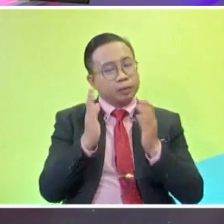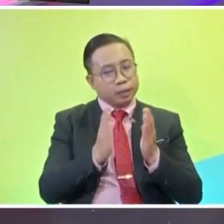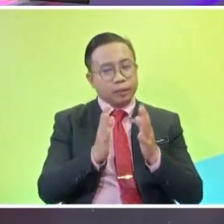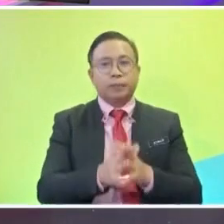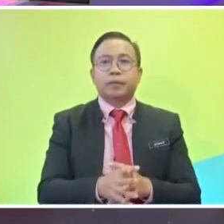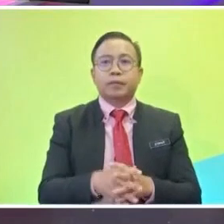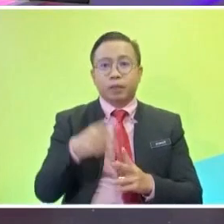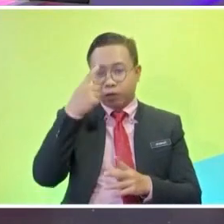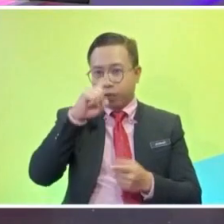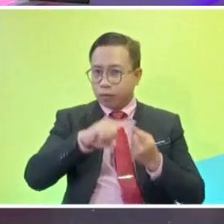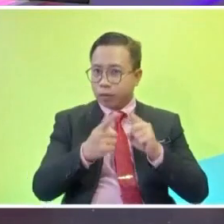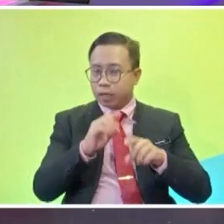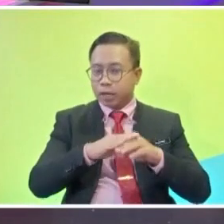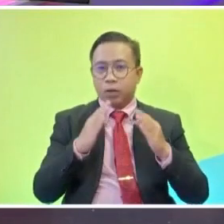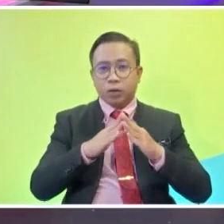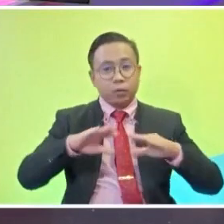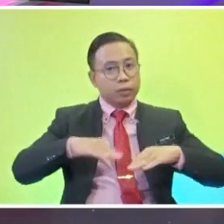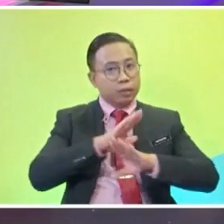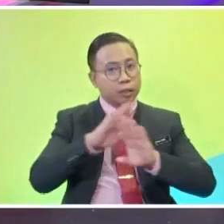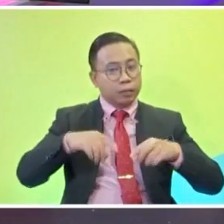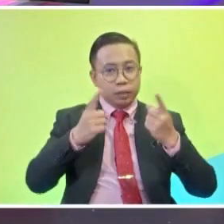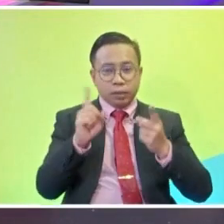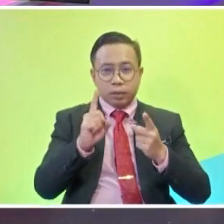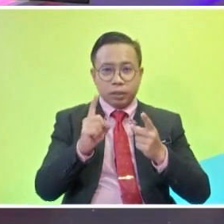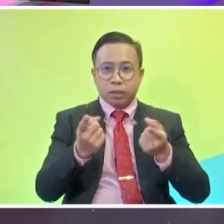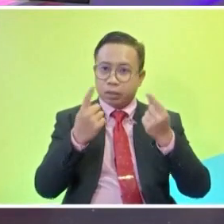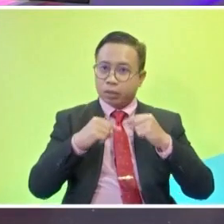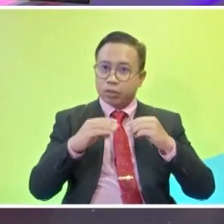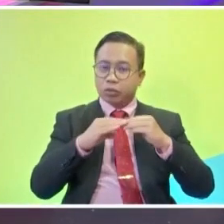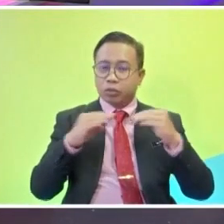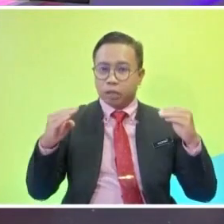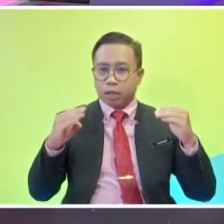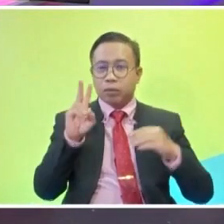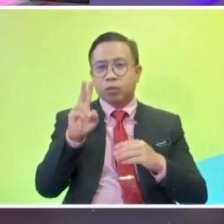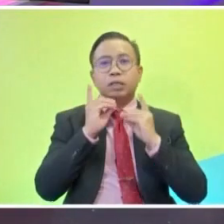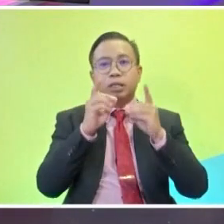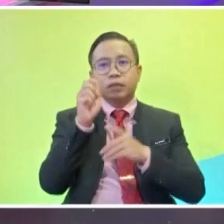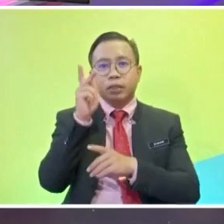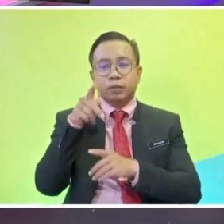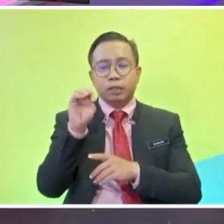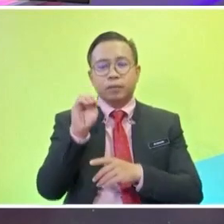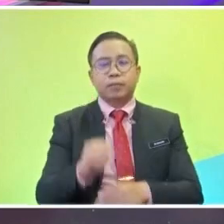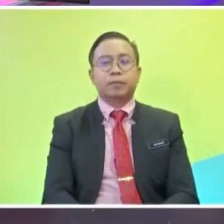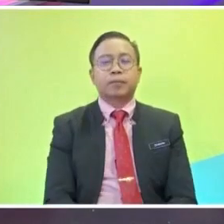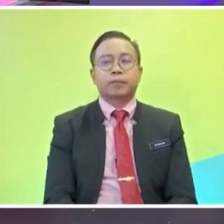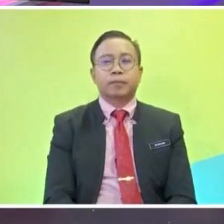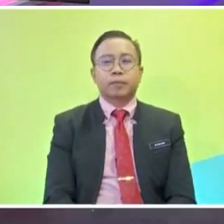Yes, yes. Okay, for our friends watching at home, don't go anywhere. We'll be right back on slot Tahap 2 Didik TV KPM.